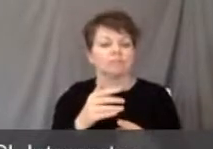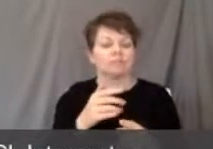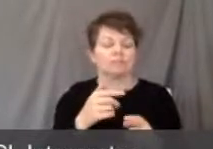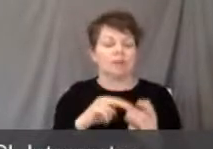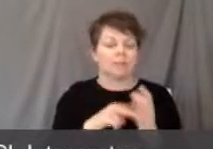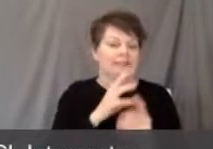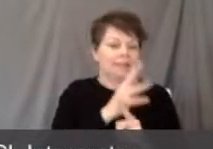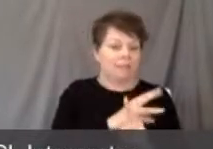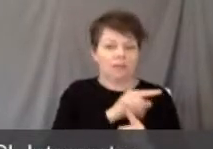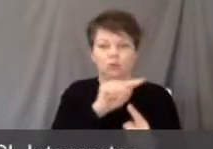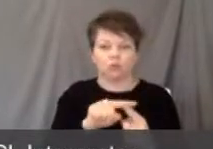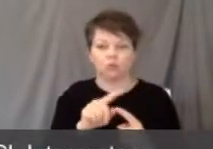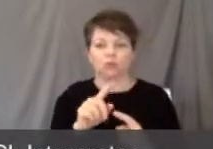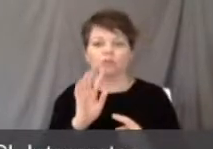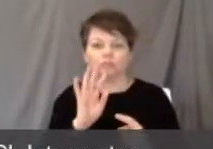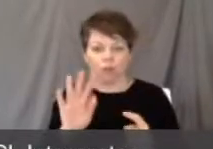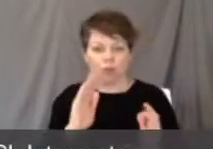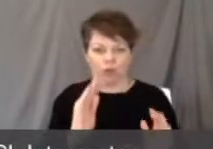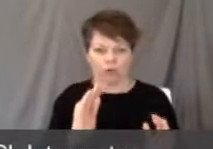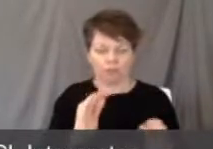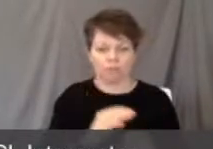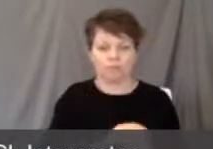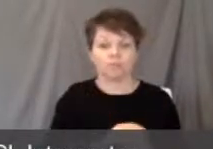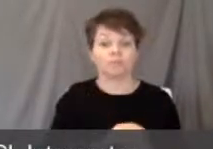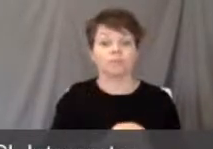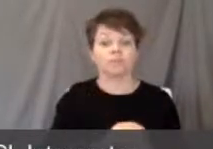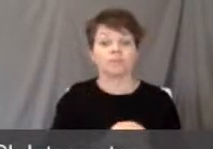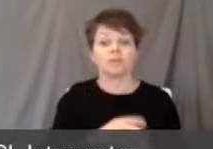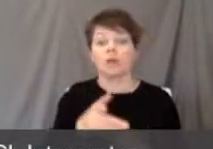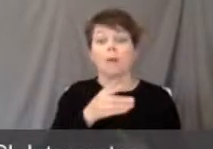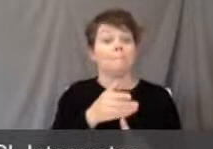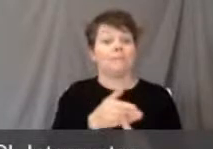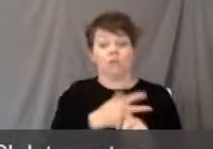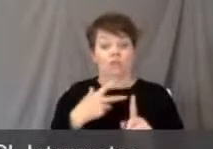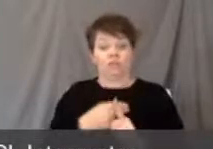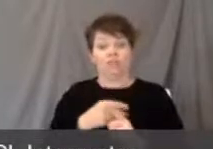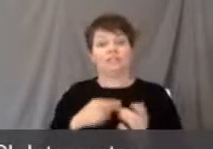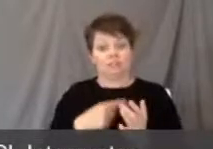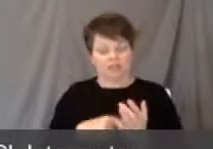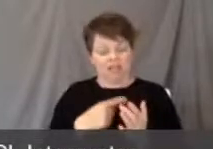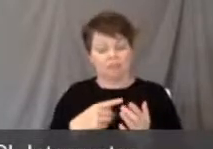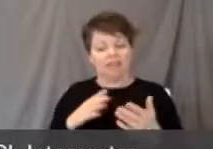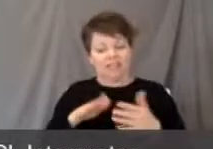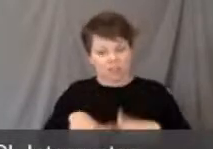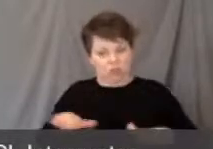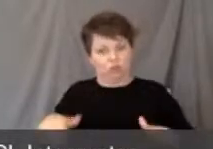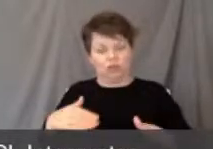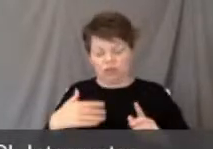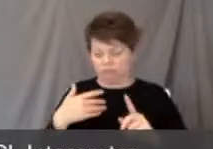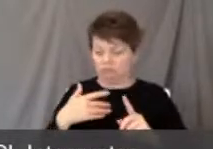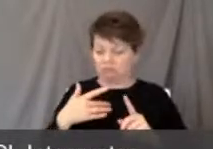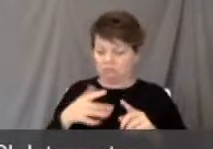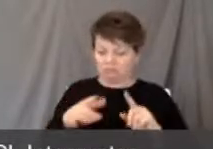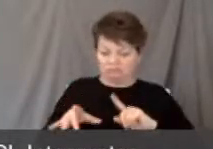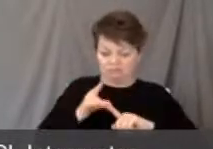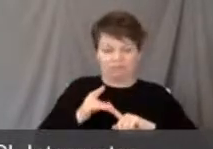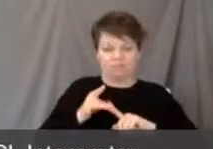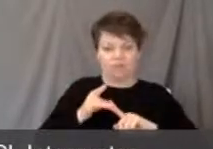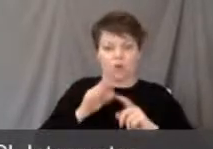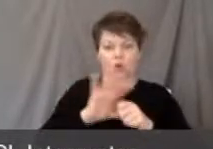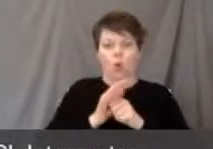Before vaccination, children can often have asymptomatic infections, but they're still able to spread the virus. And